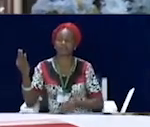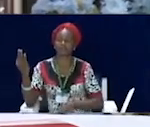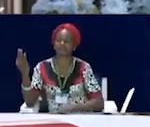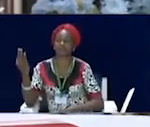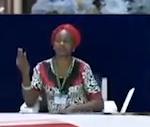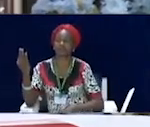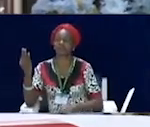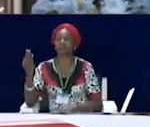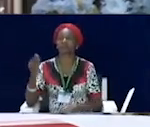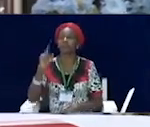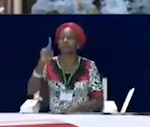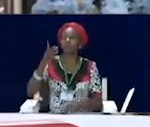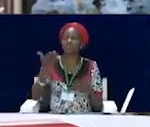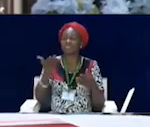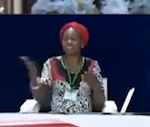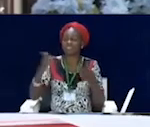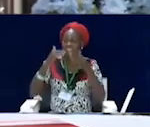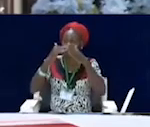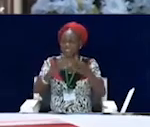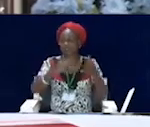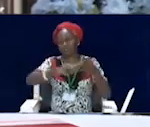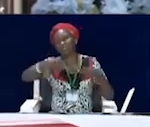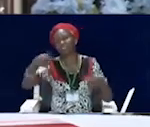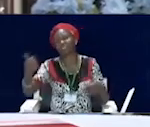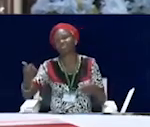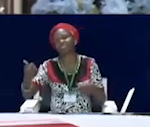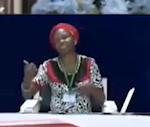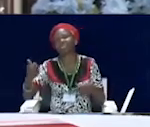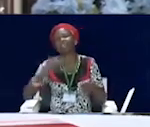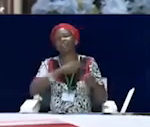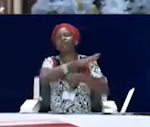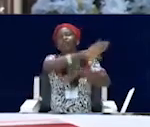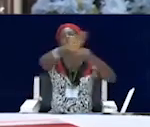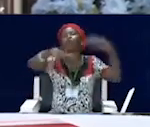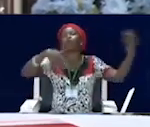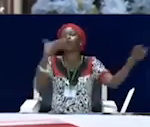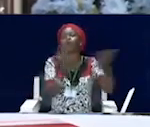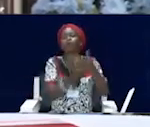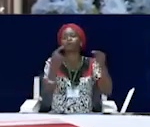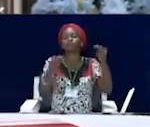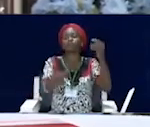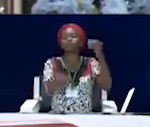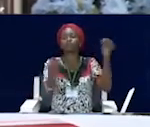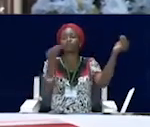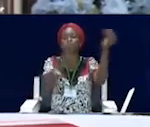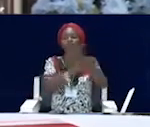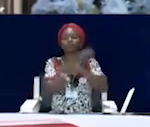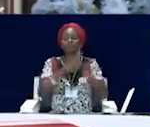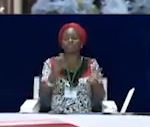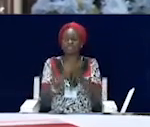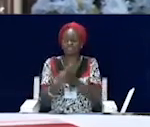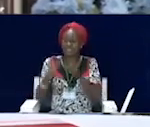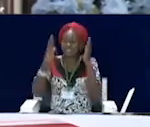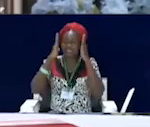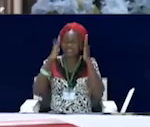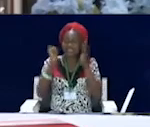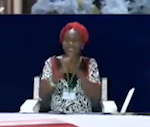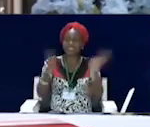And one thing led to another. And all the officers who attended that meeting